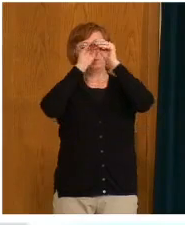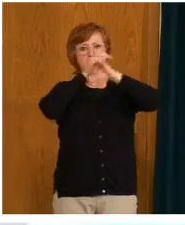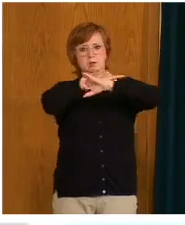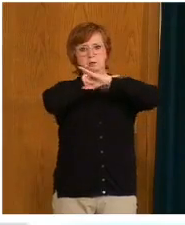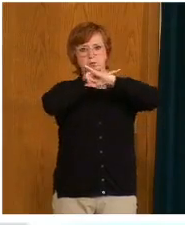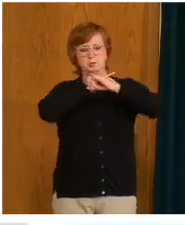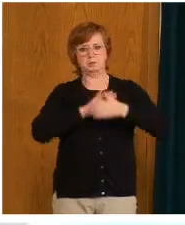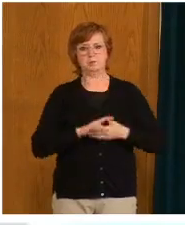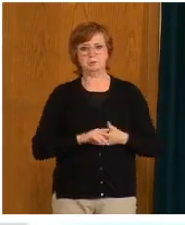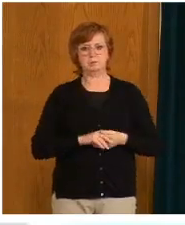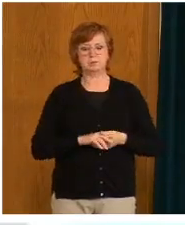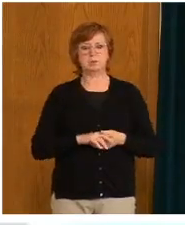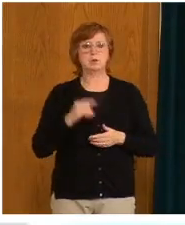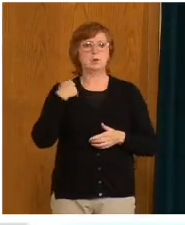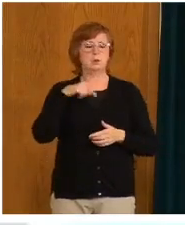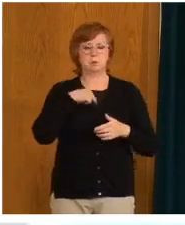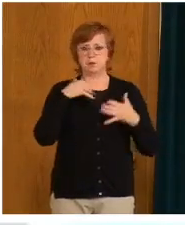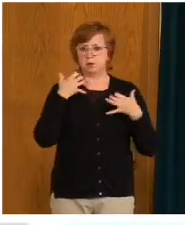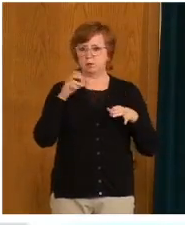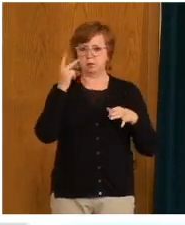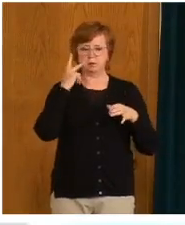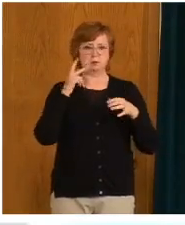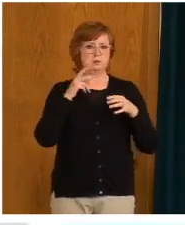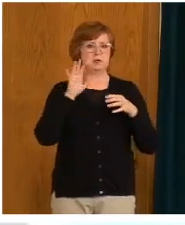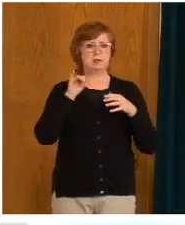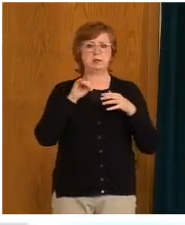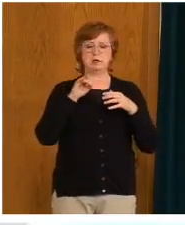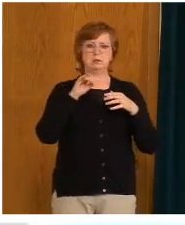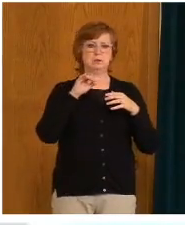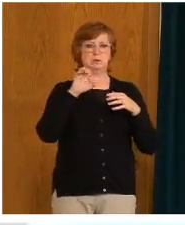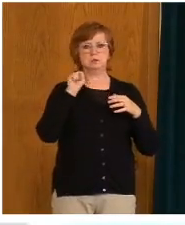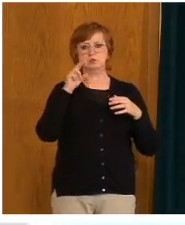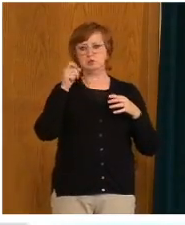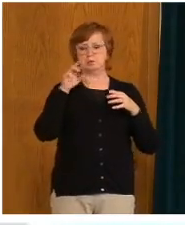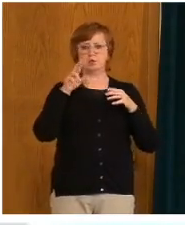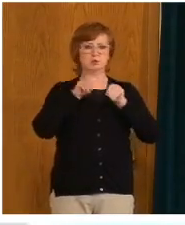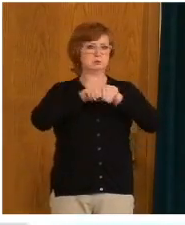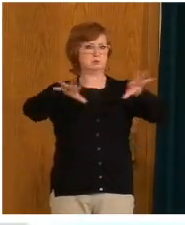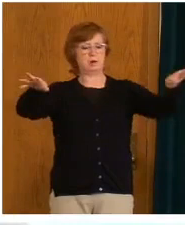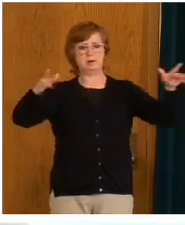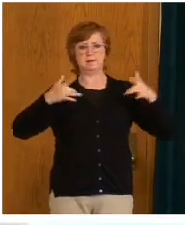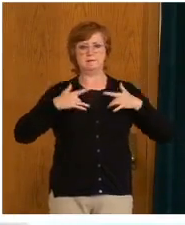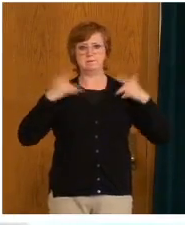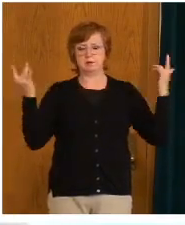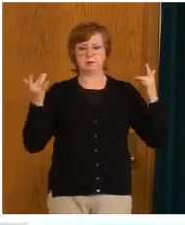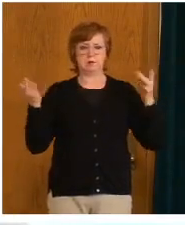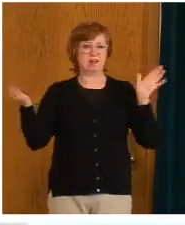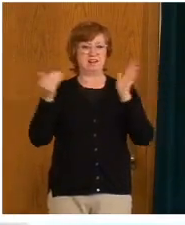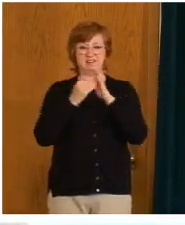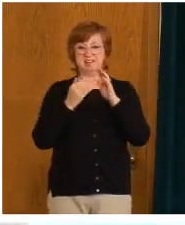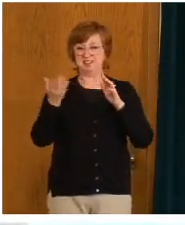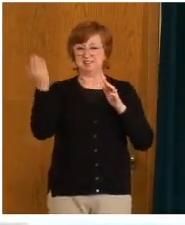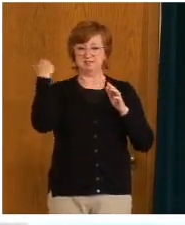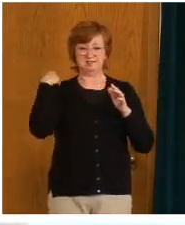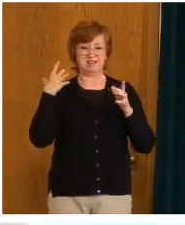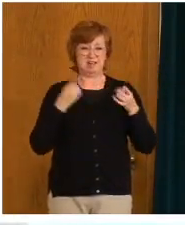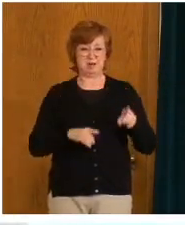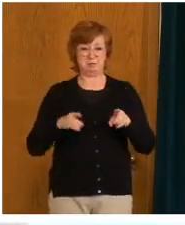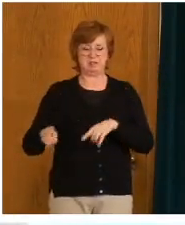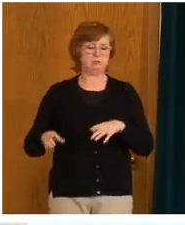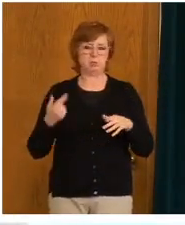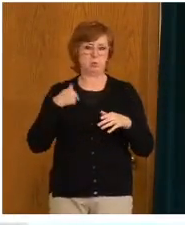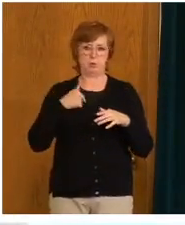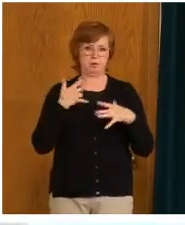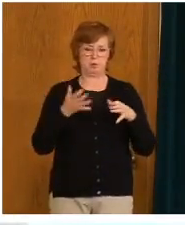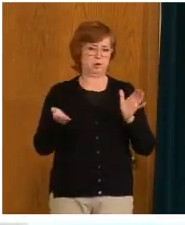super spreader events, and we don't want to see our case number surge up. So we are moving in a cautious methodological way,